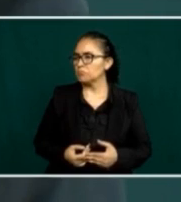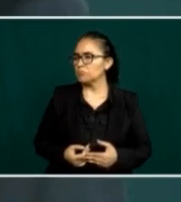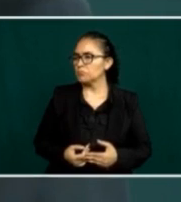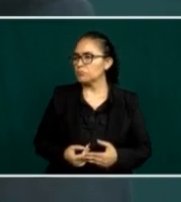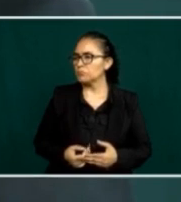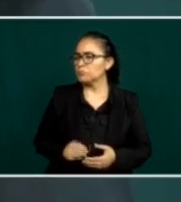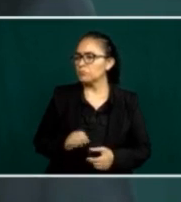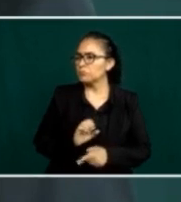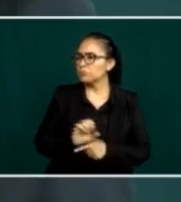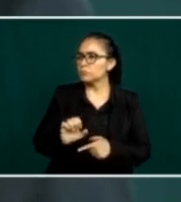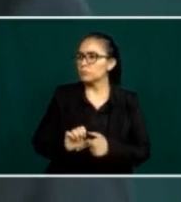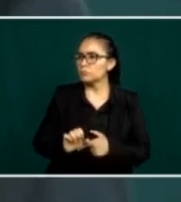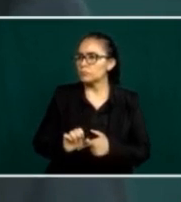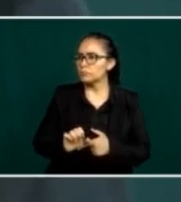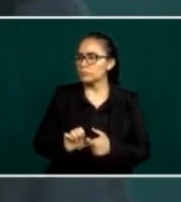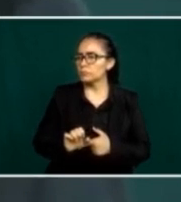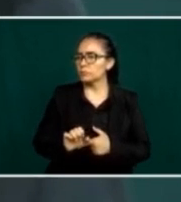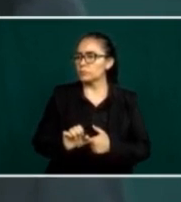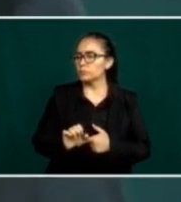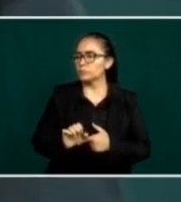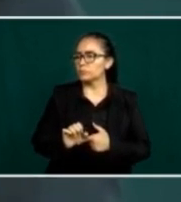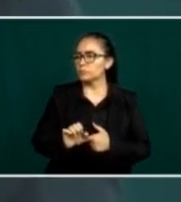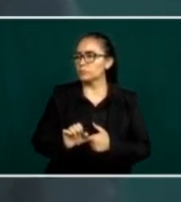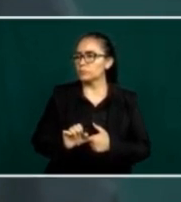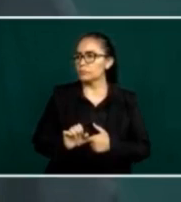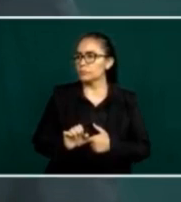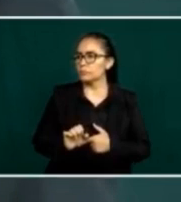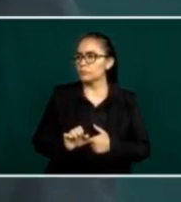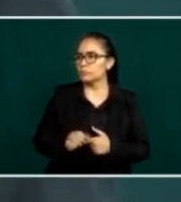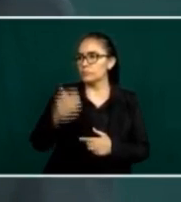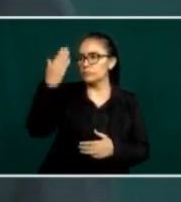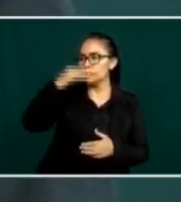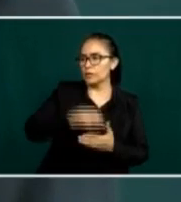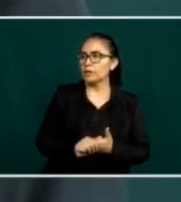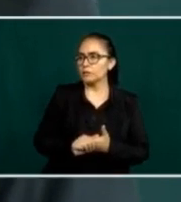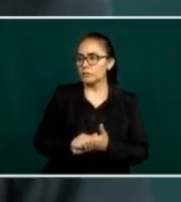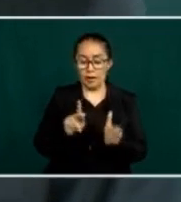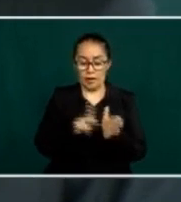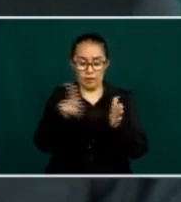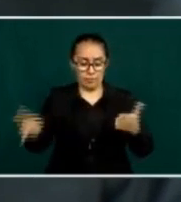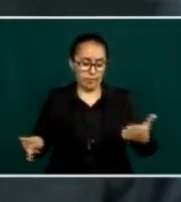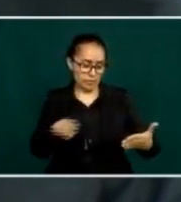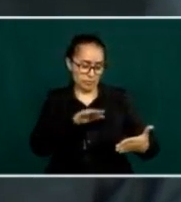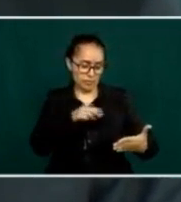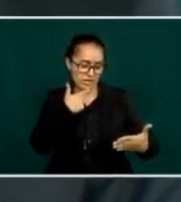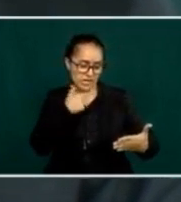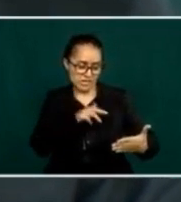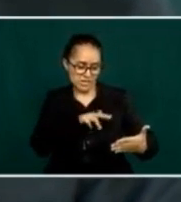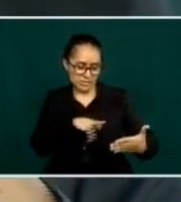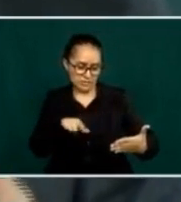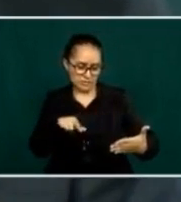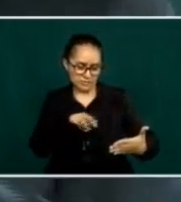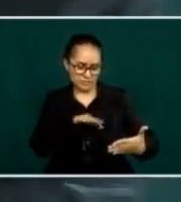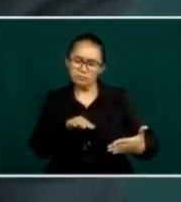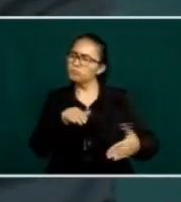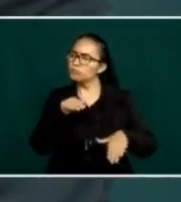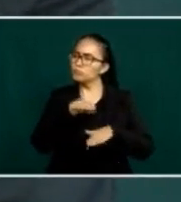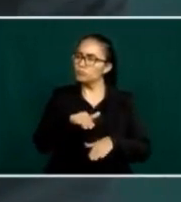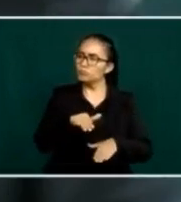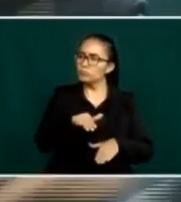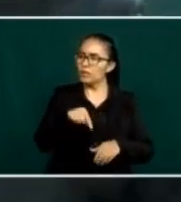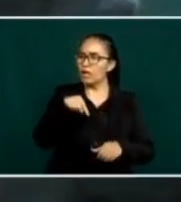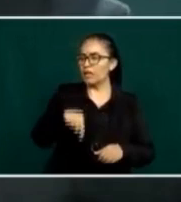Entonces, so therefore, sale una nota en un periódico inglés, in the English newspaper,